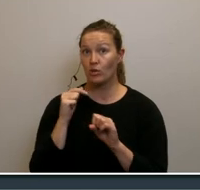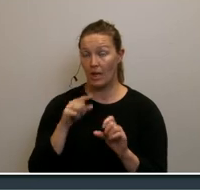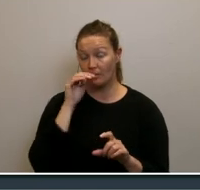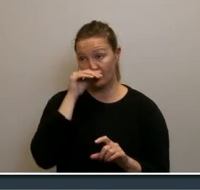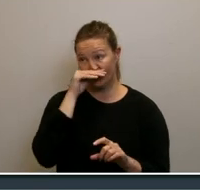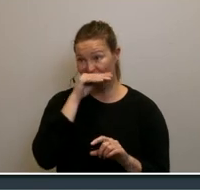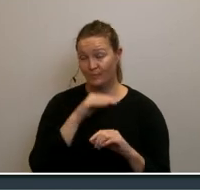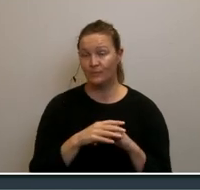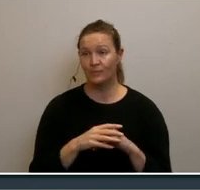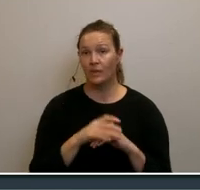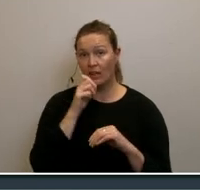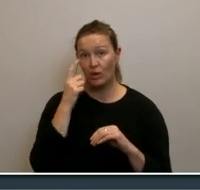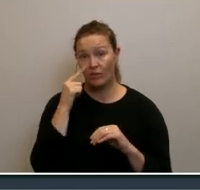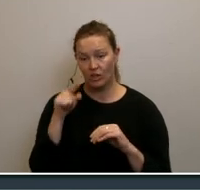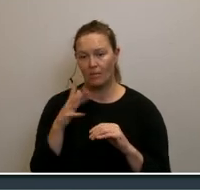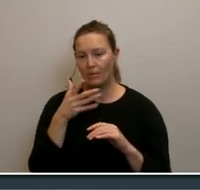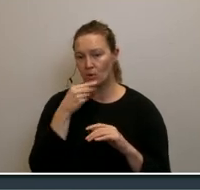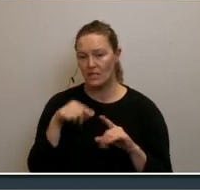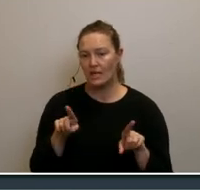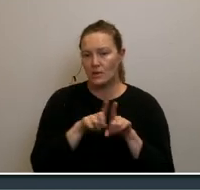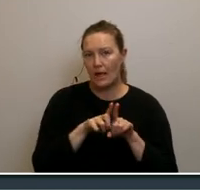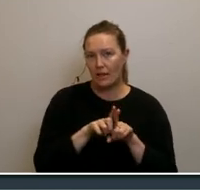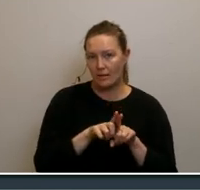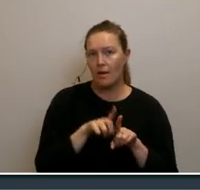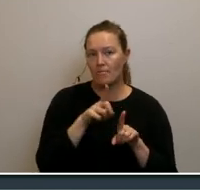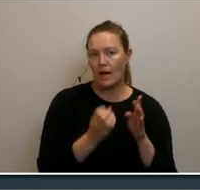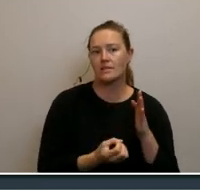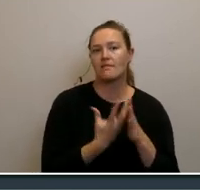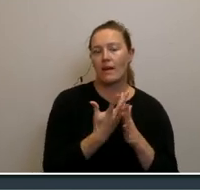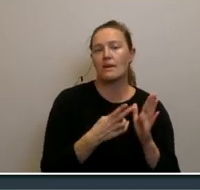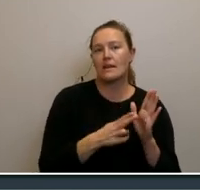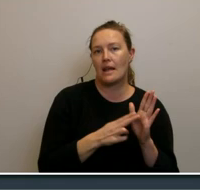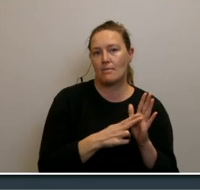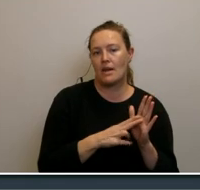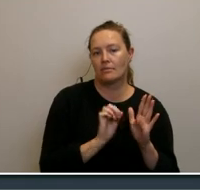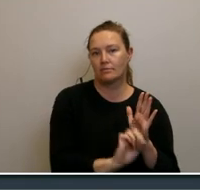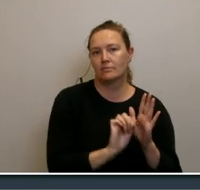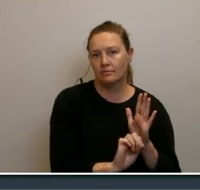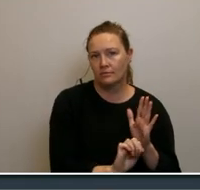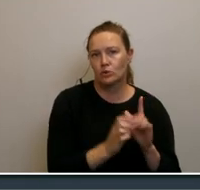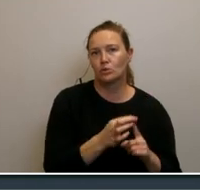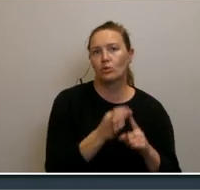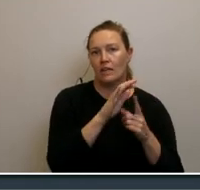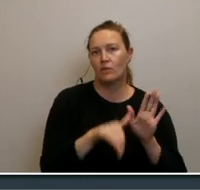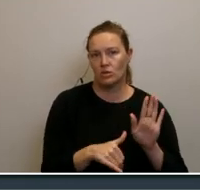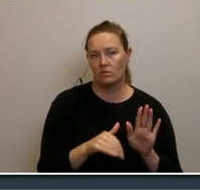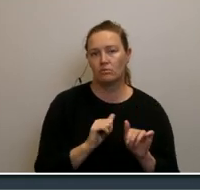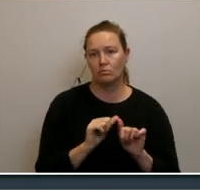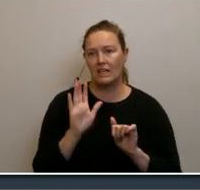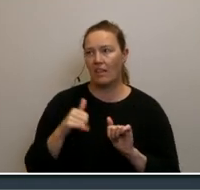Prime Minister's office, and if we piggyback with that as well, but developed Napier's unique version, that would be much